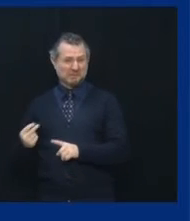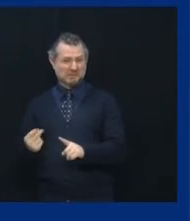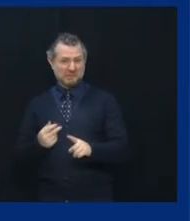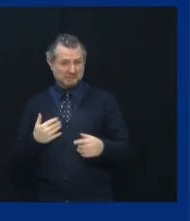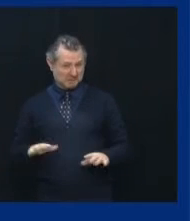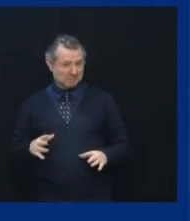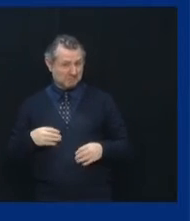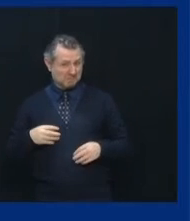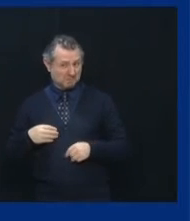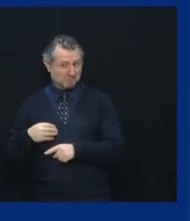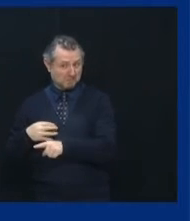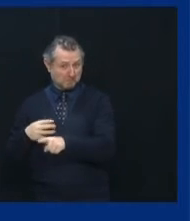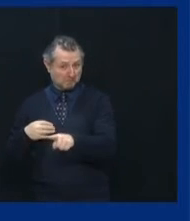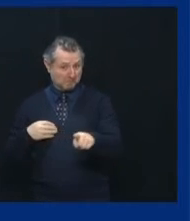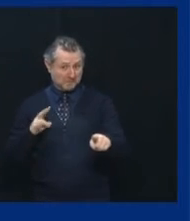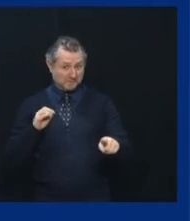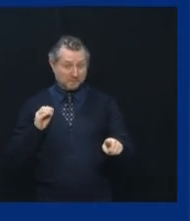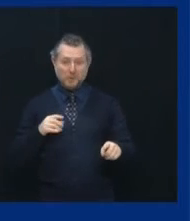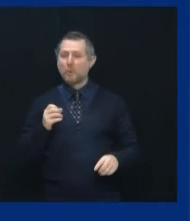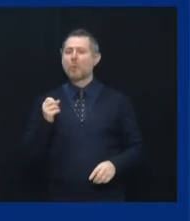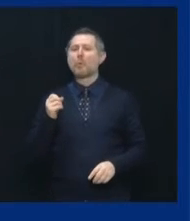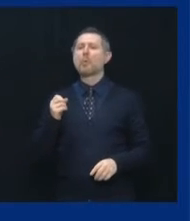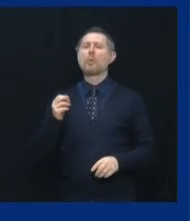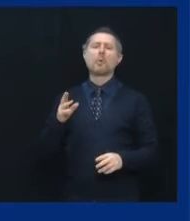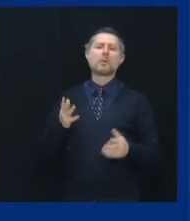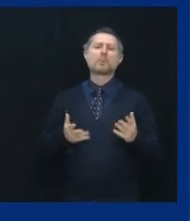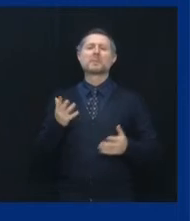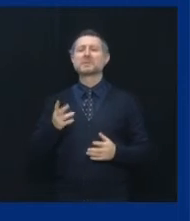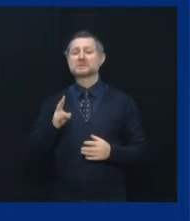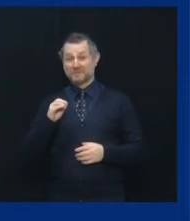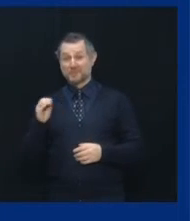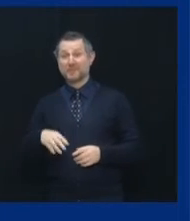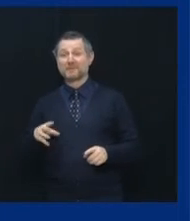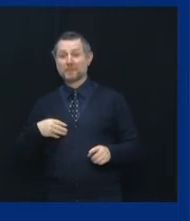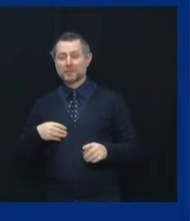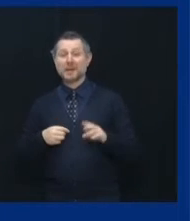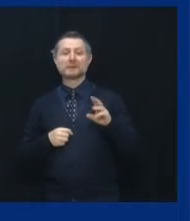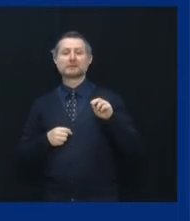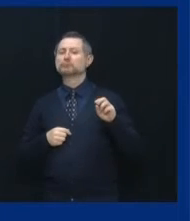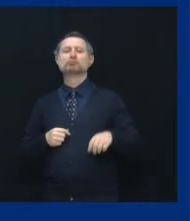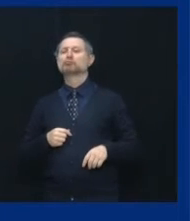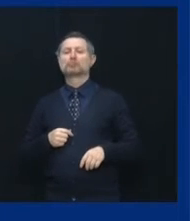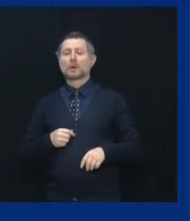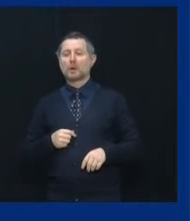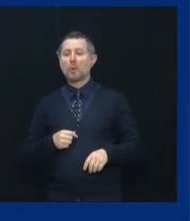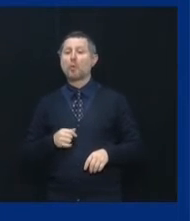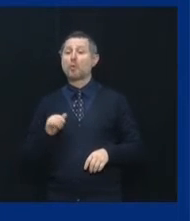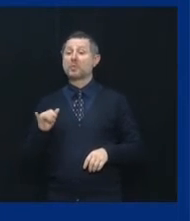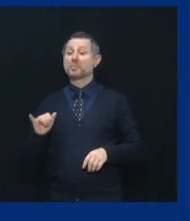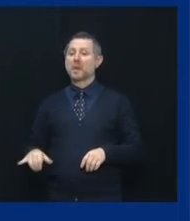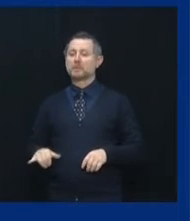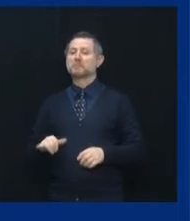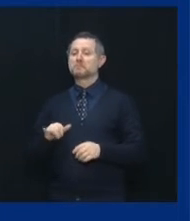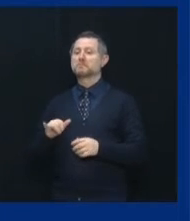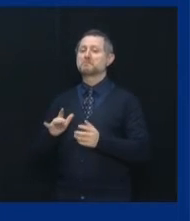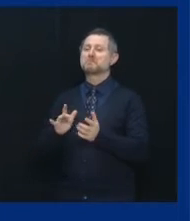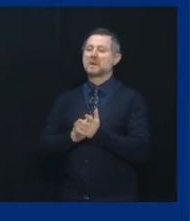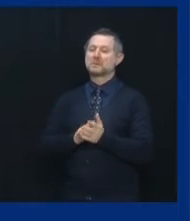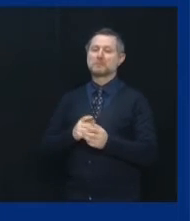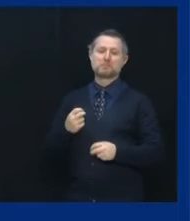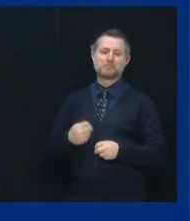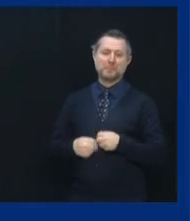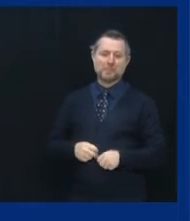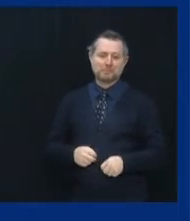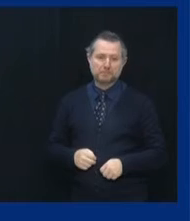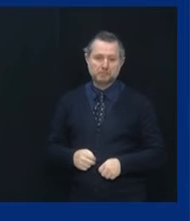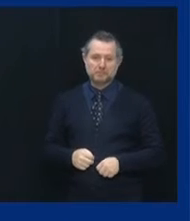I'm only at 60% acceptance rate. That's going to be a medical problem because that's a very